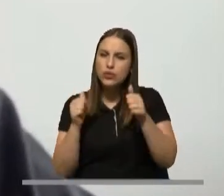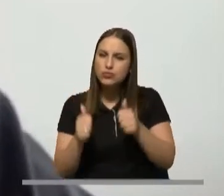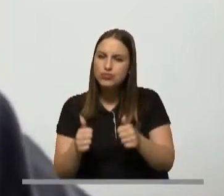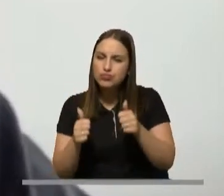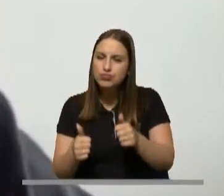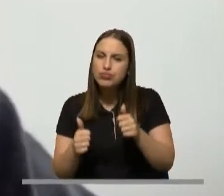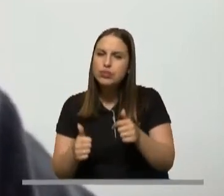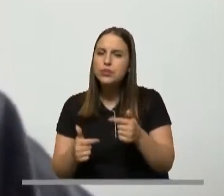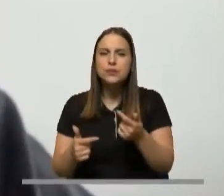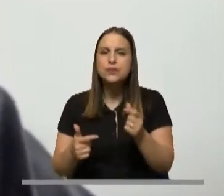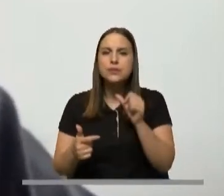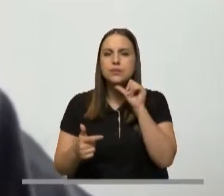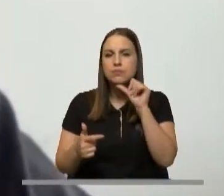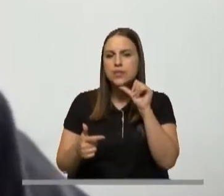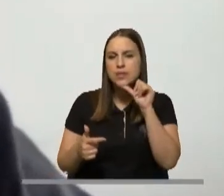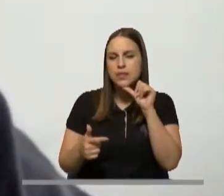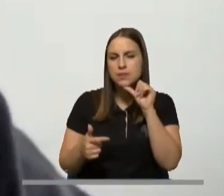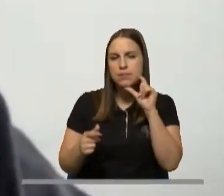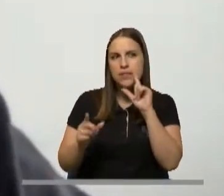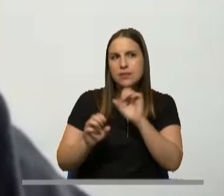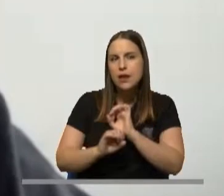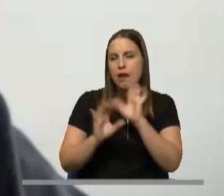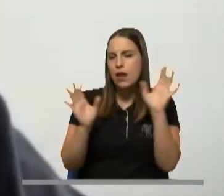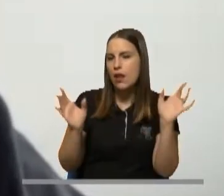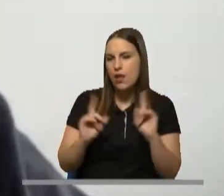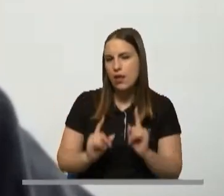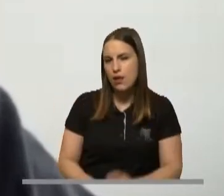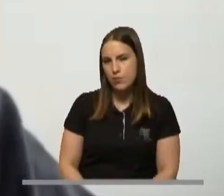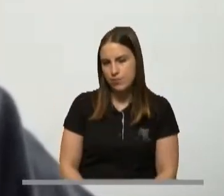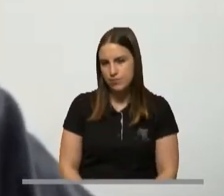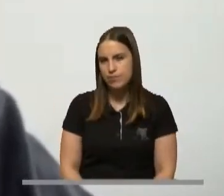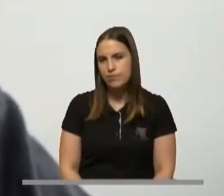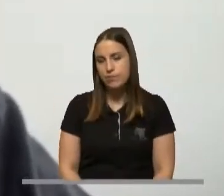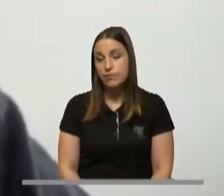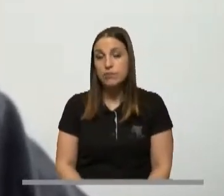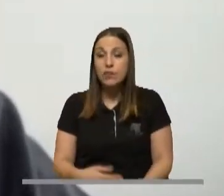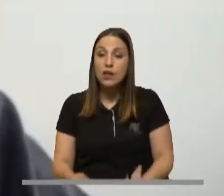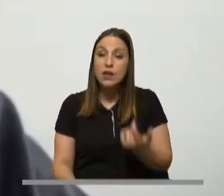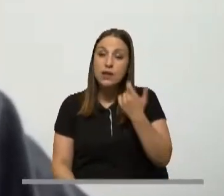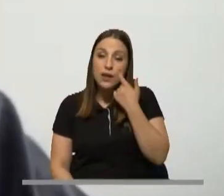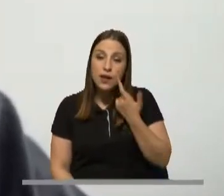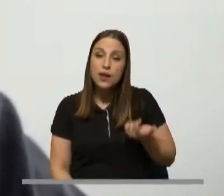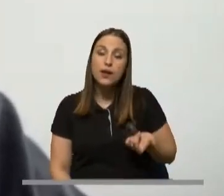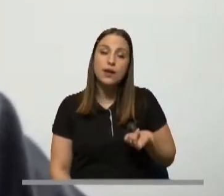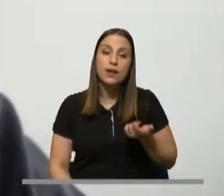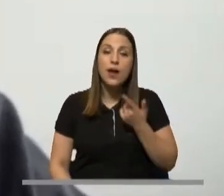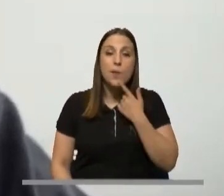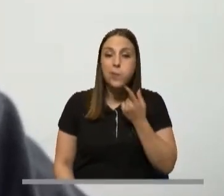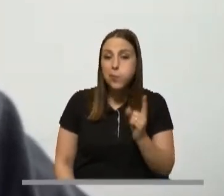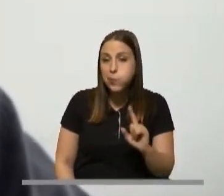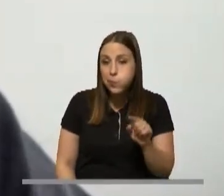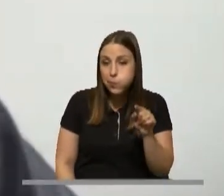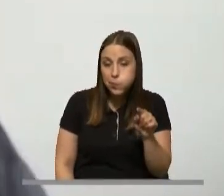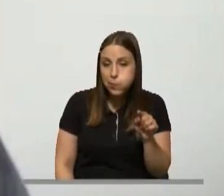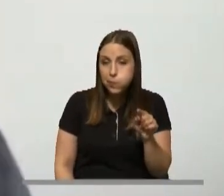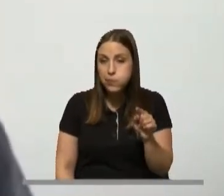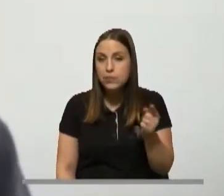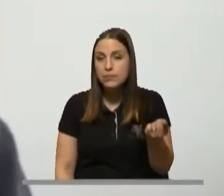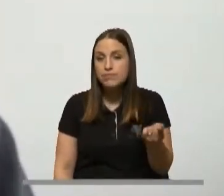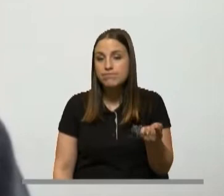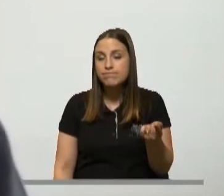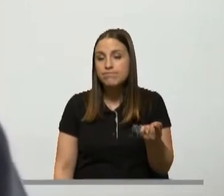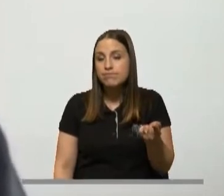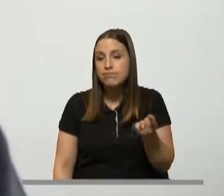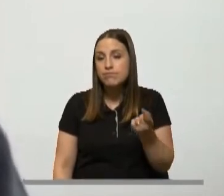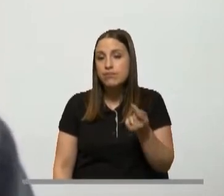still not entirely clear. Whoever does not understand this will